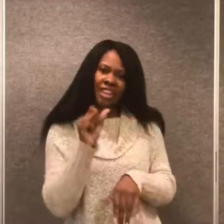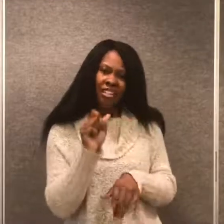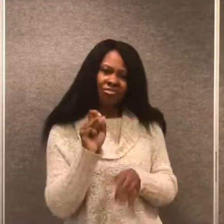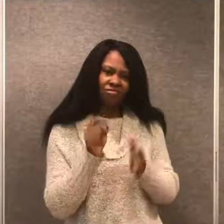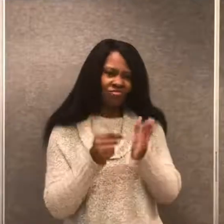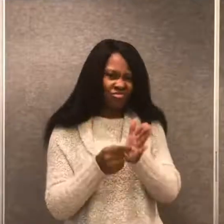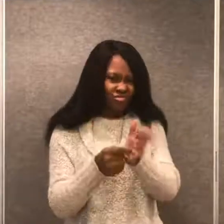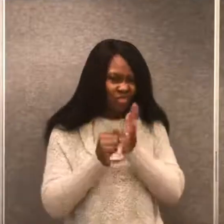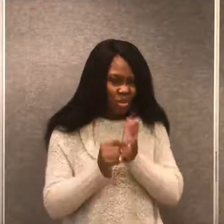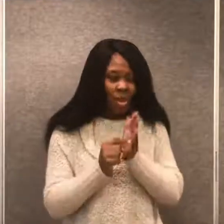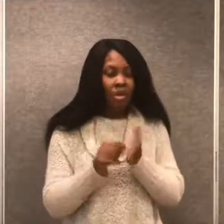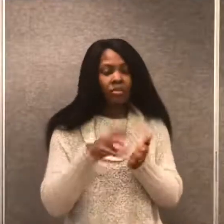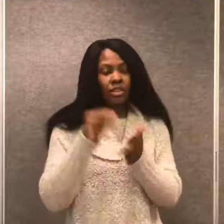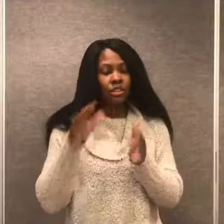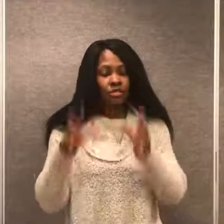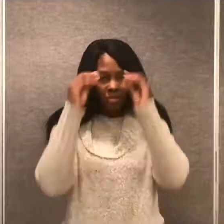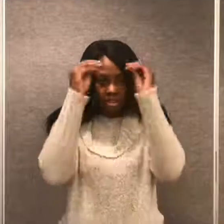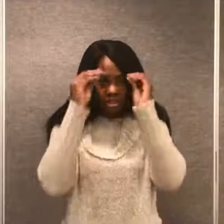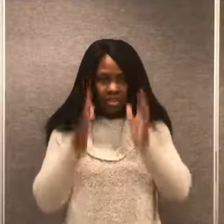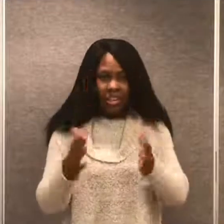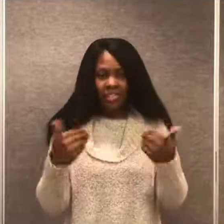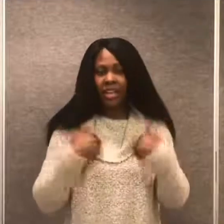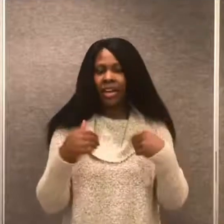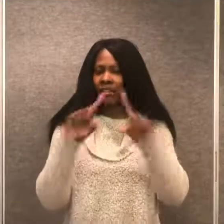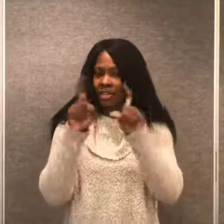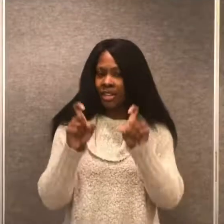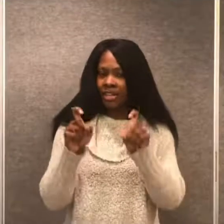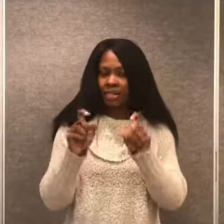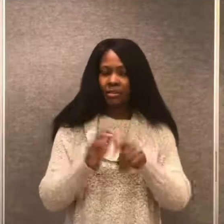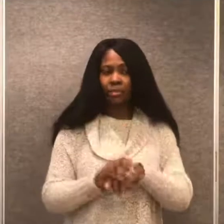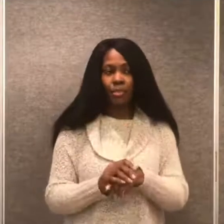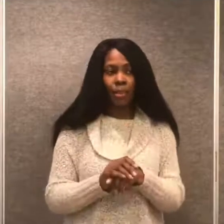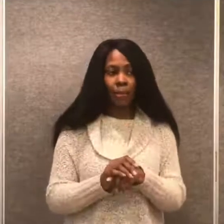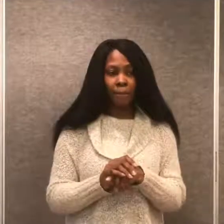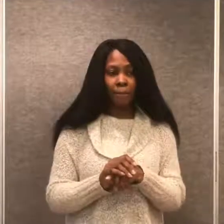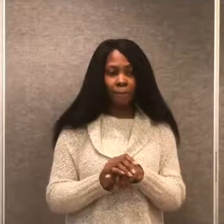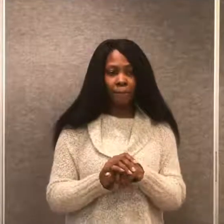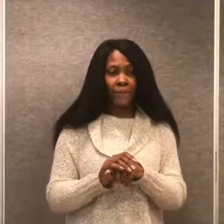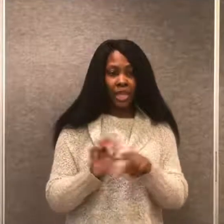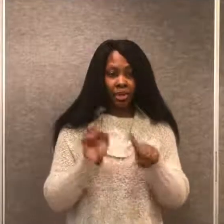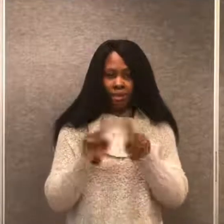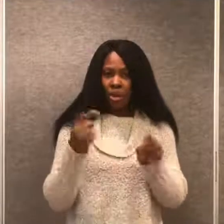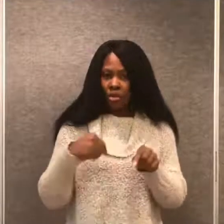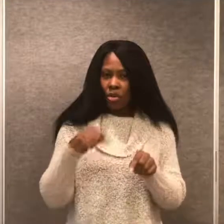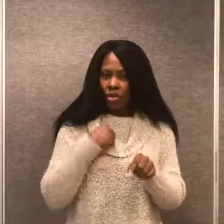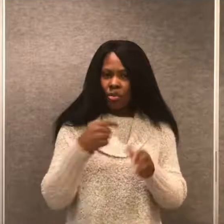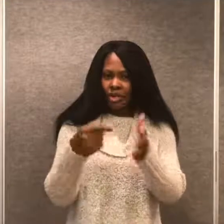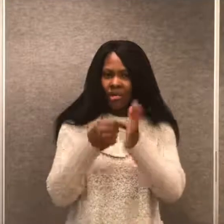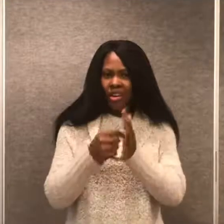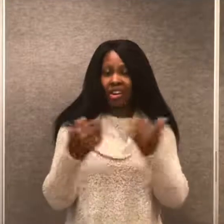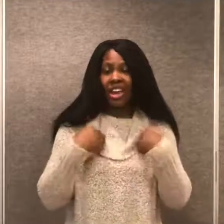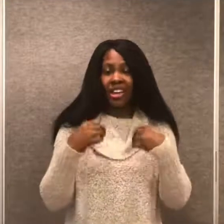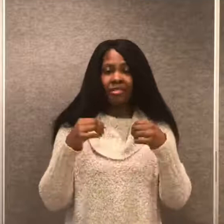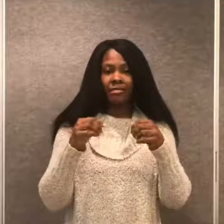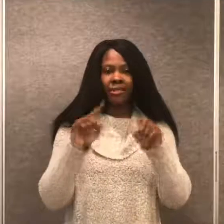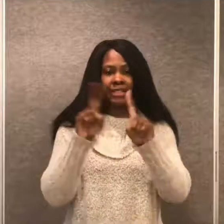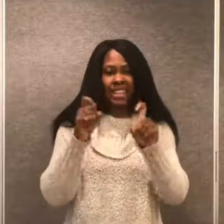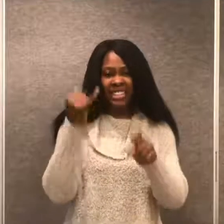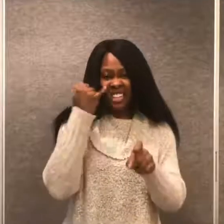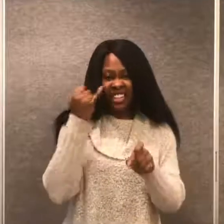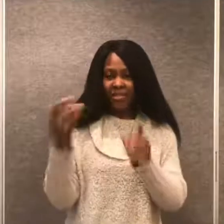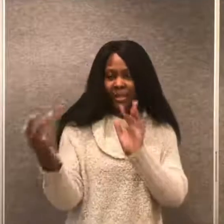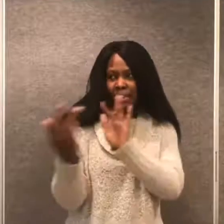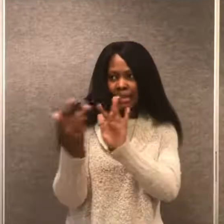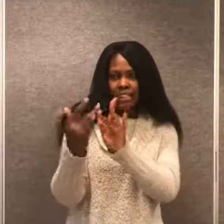tests. We do require them to take tests when it's a fact, when a contact tracing situation arises, that we will make those